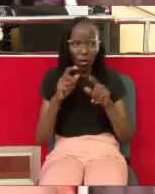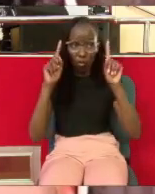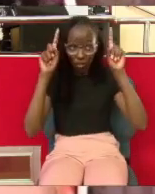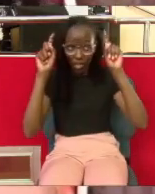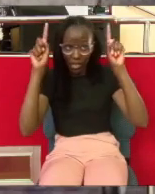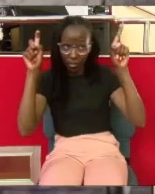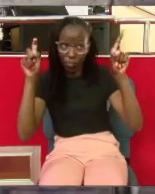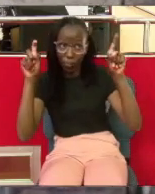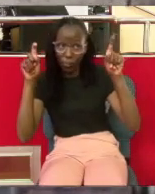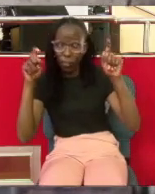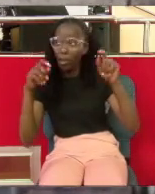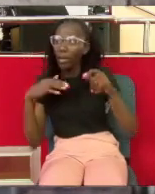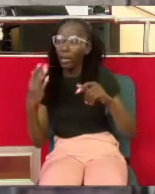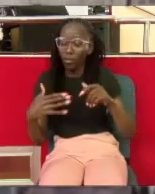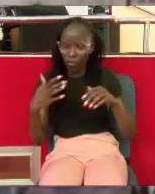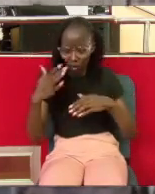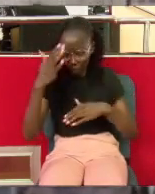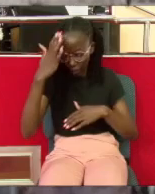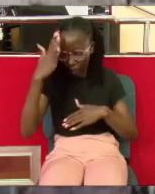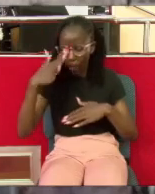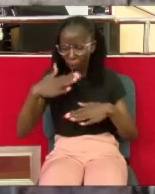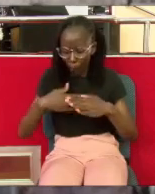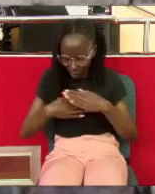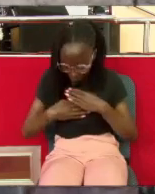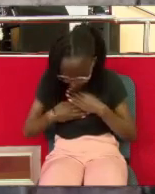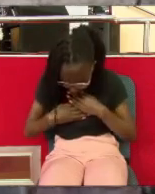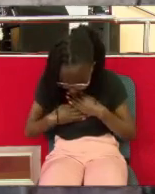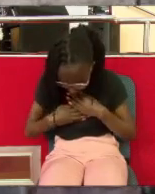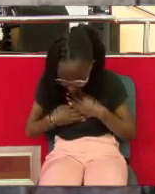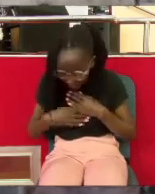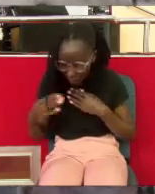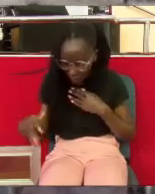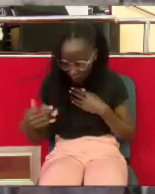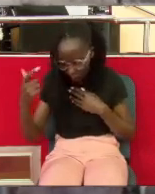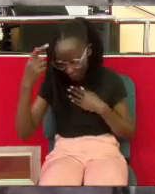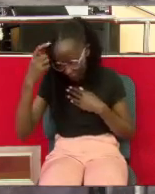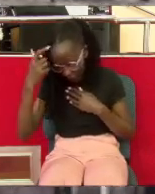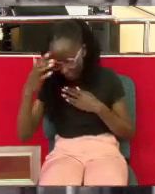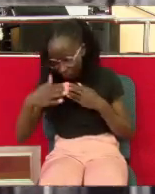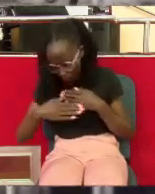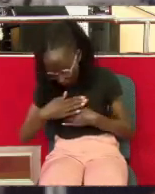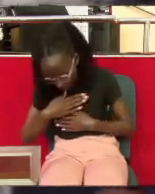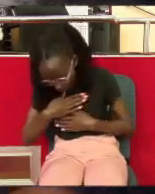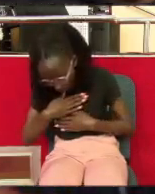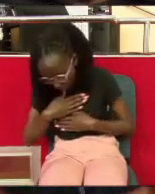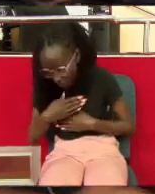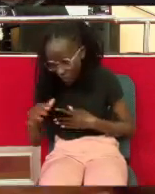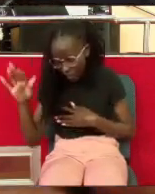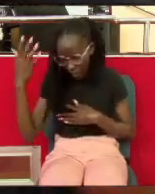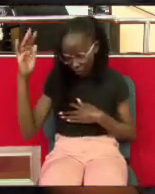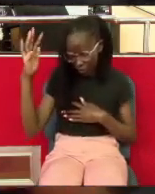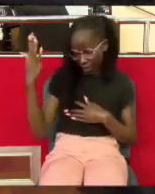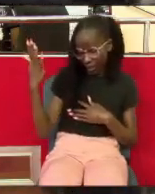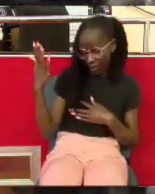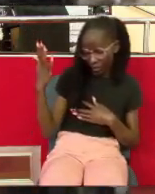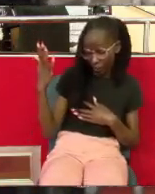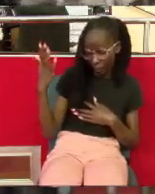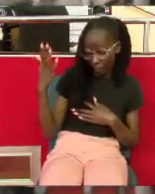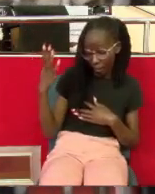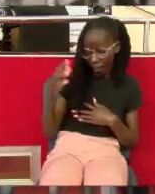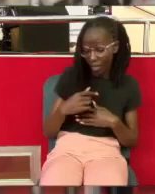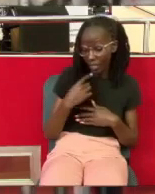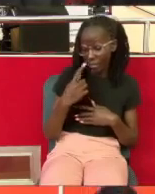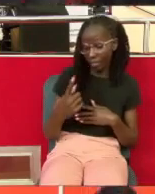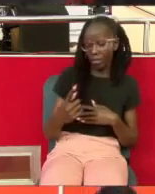With every head bowed, with every head bowed, if you lift up your hand and you are